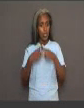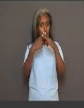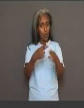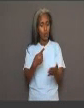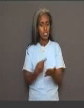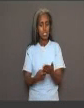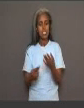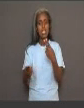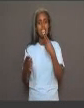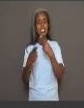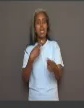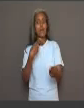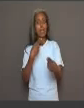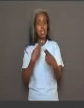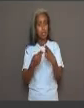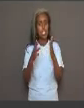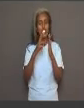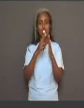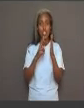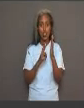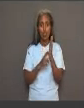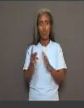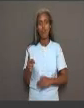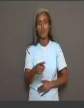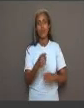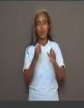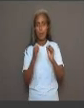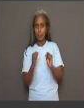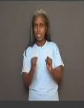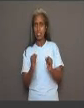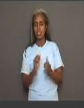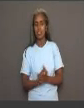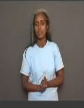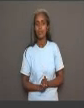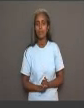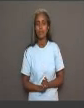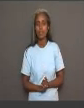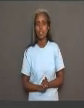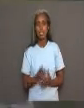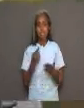We call this the multiplication rule of probability.